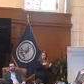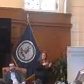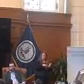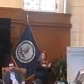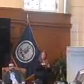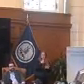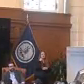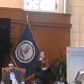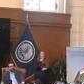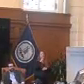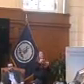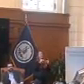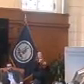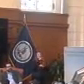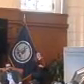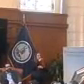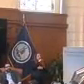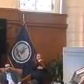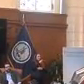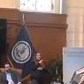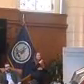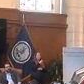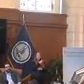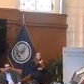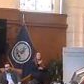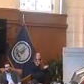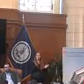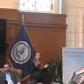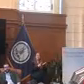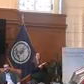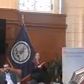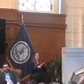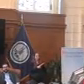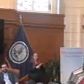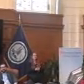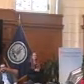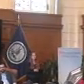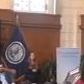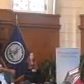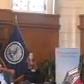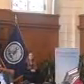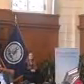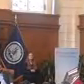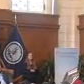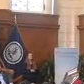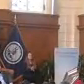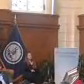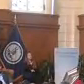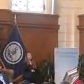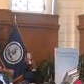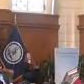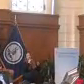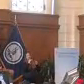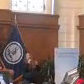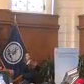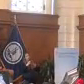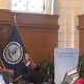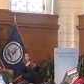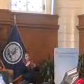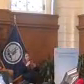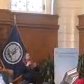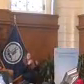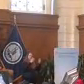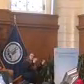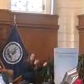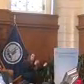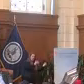interest in this conversation. As the moderator of this conversation between the congressman and you, the audience, I